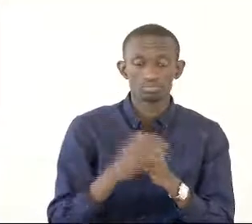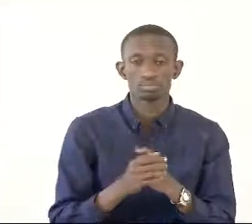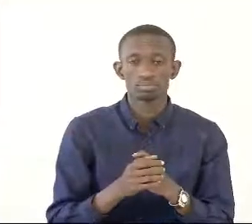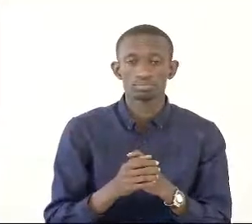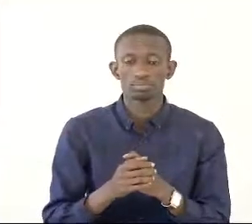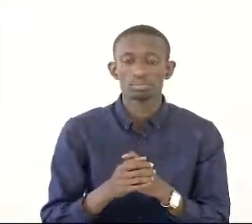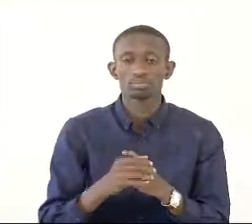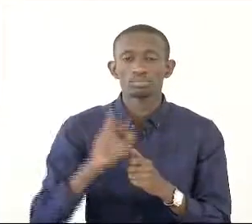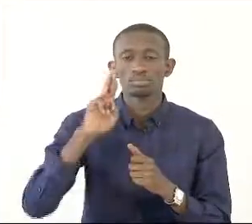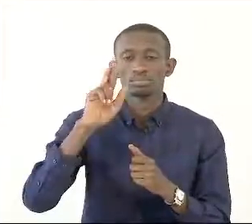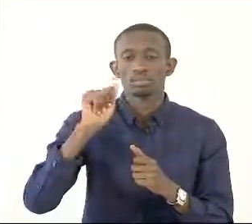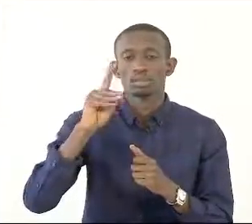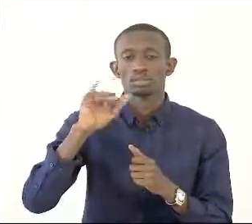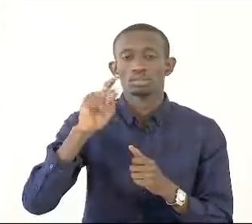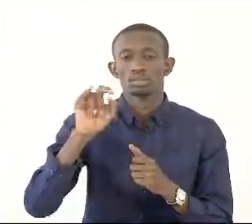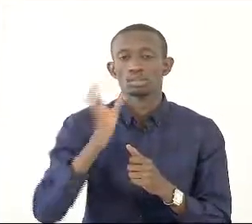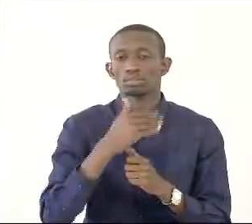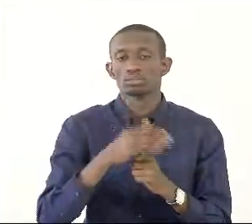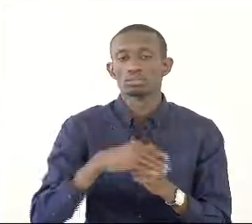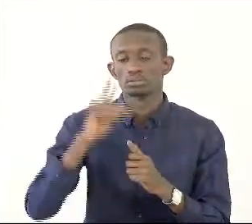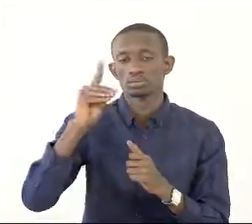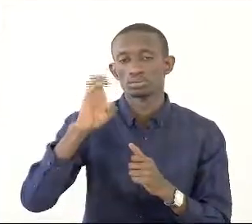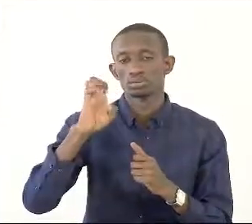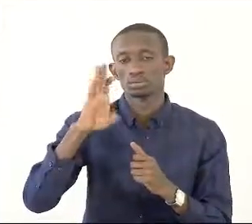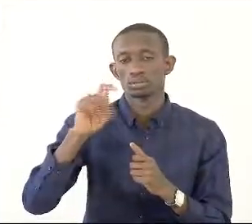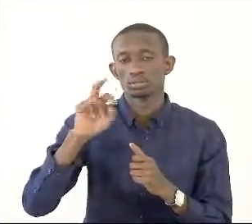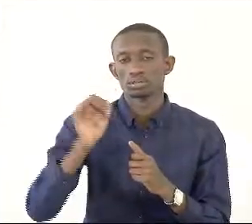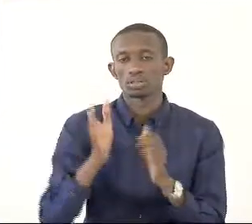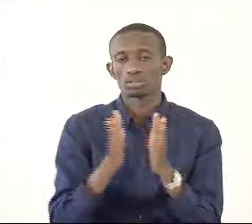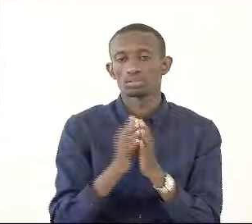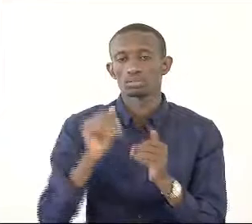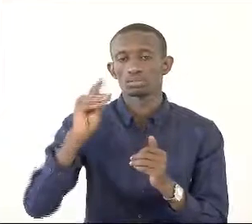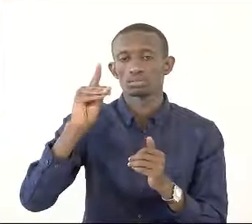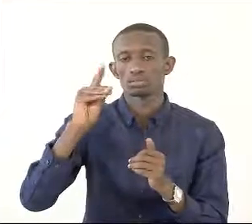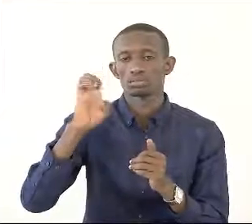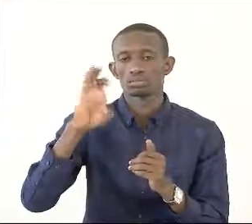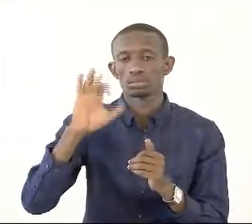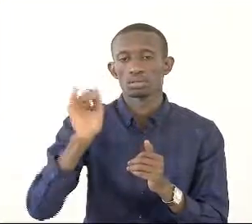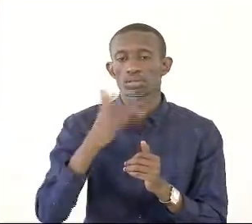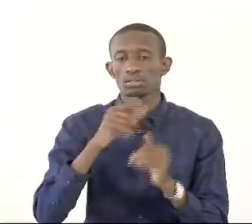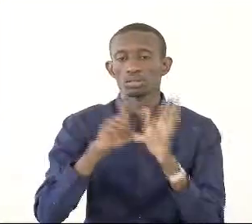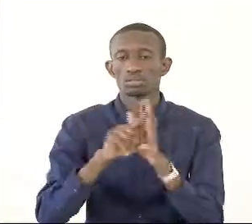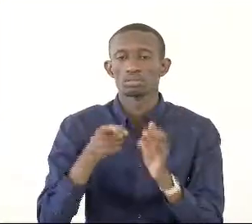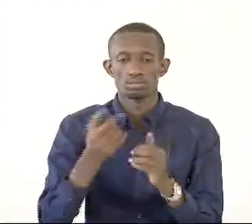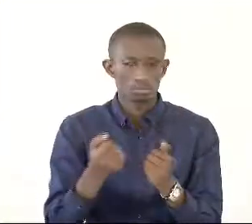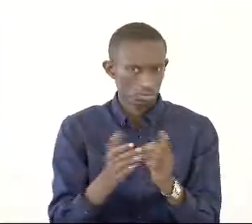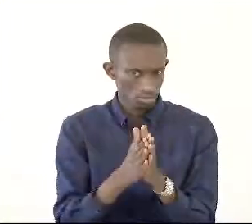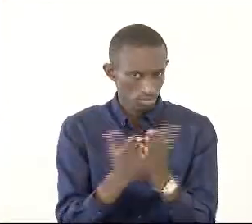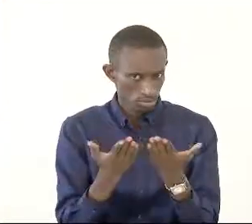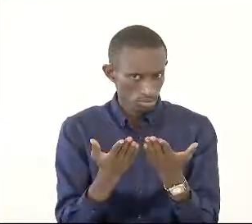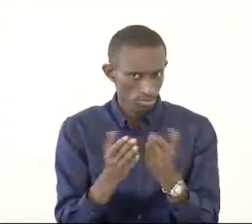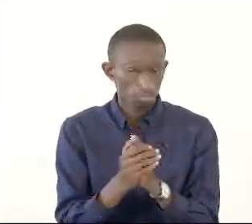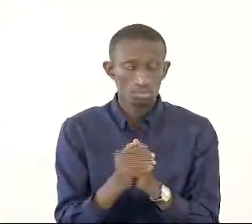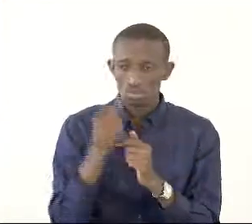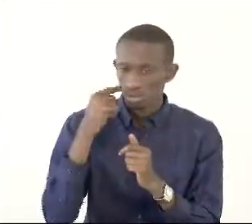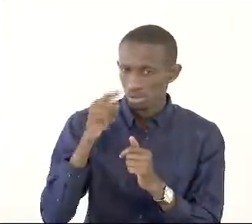the decay law. Use the book that you have, the REB book that you